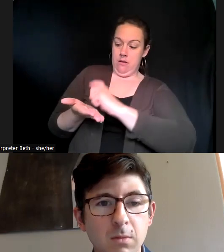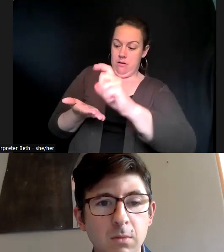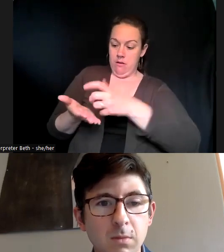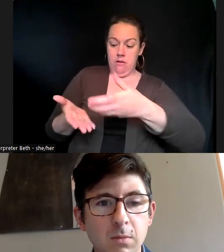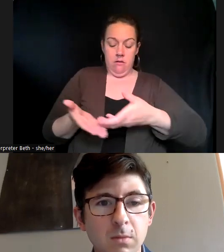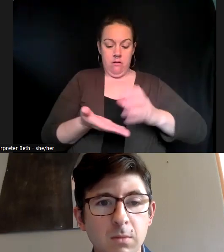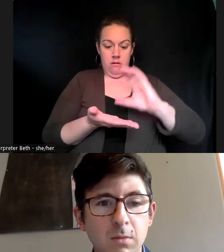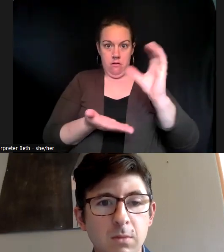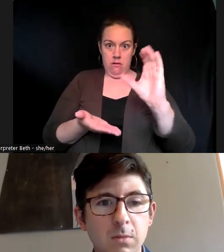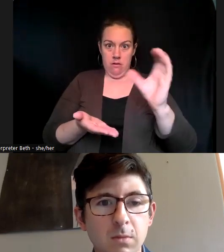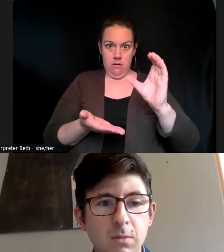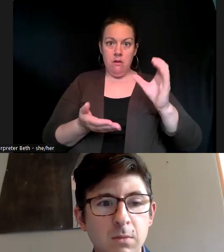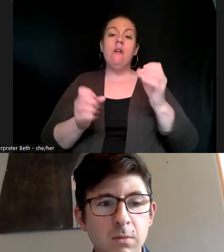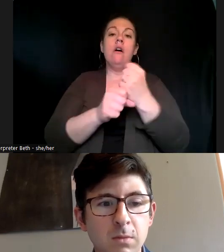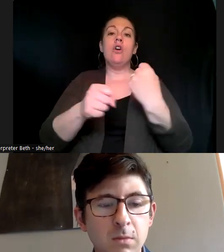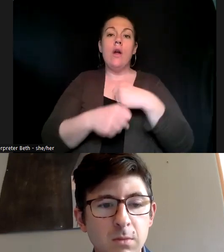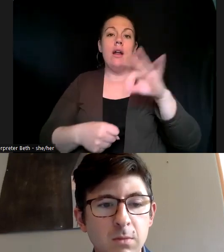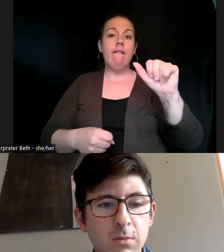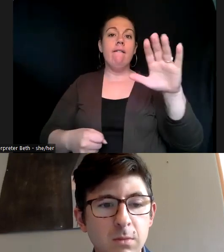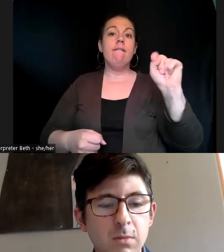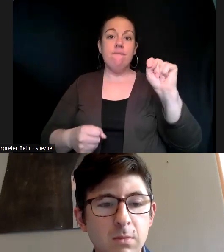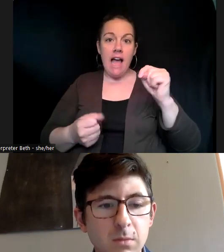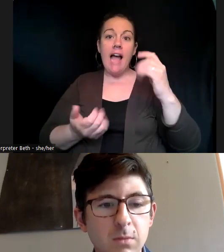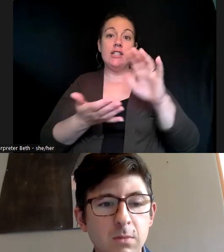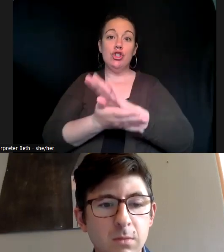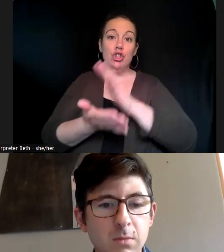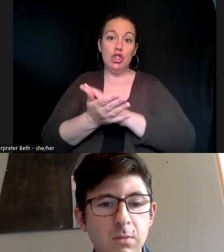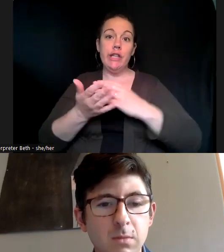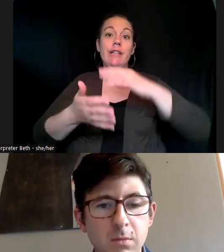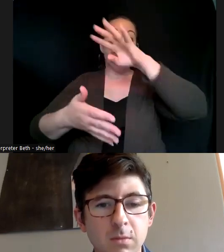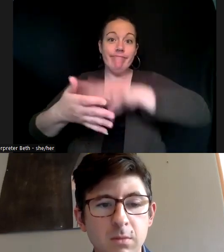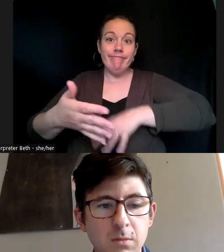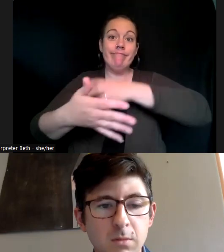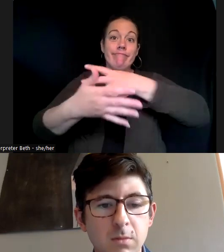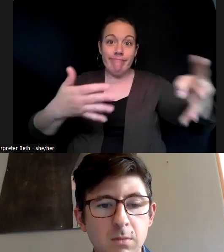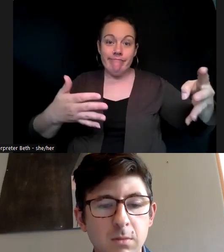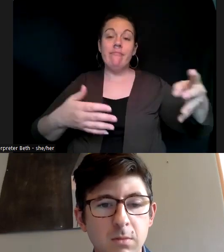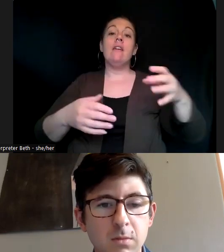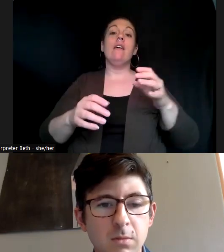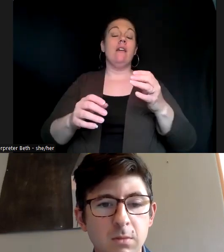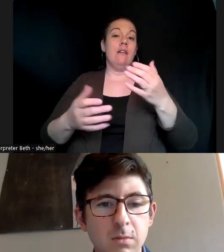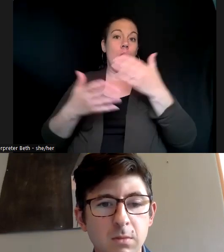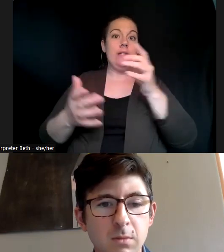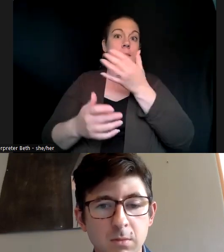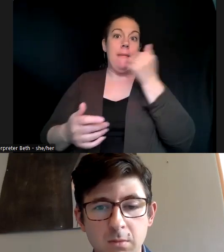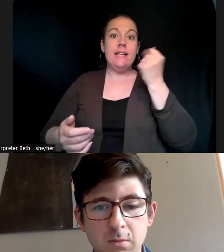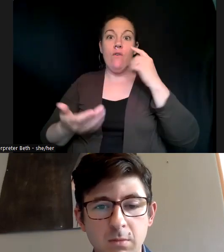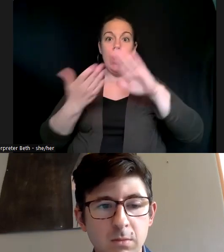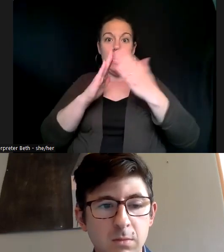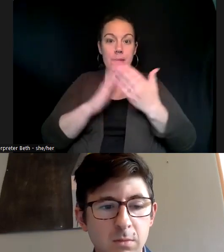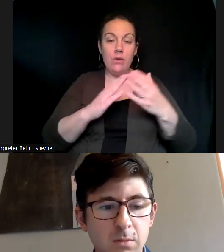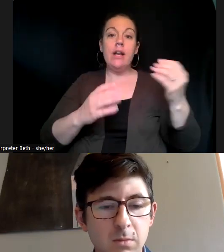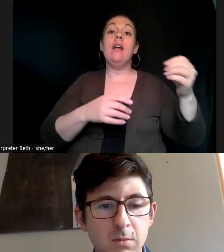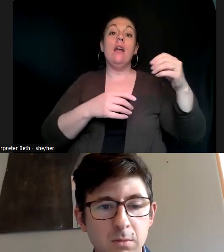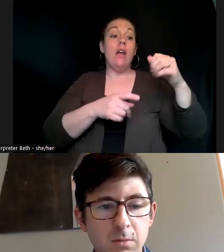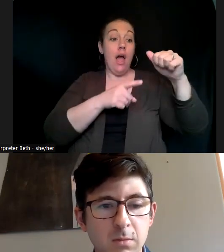create a fact sheet that would kind of break down the information for the community, and then look at promising practices, and then come up with